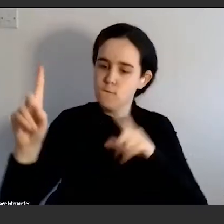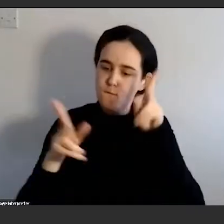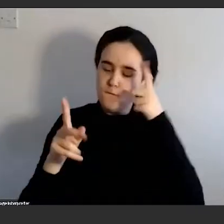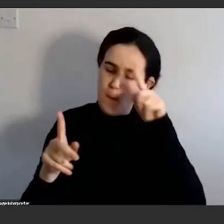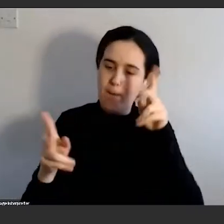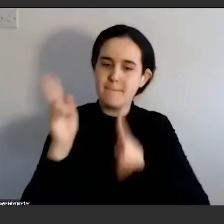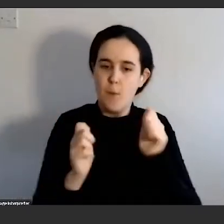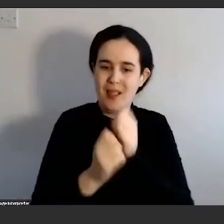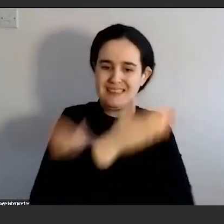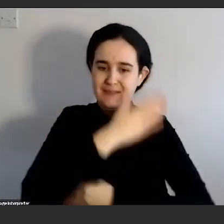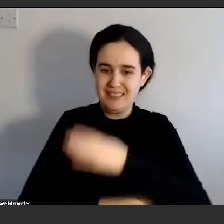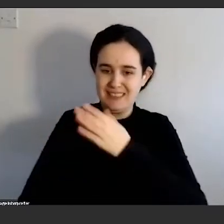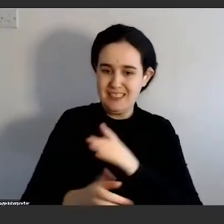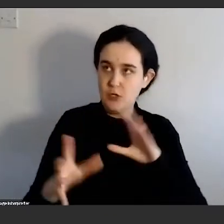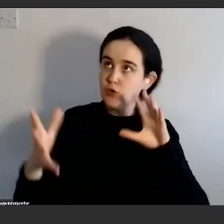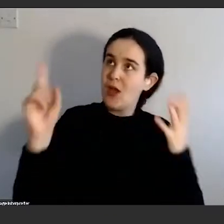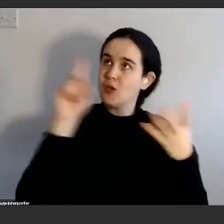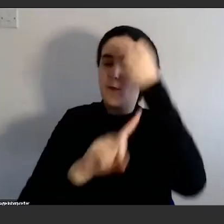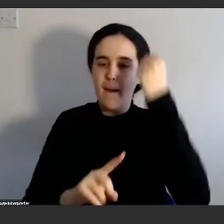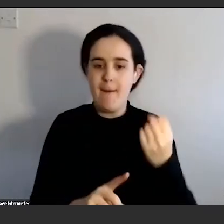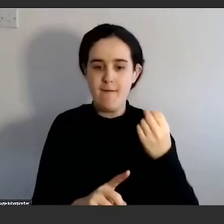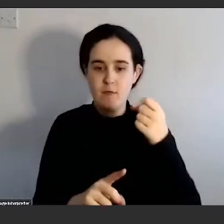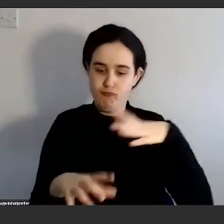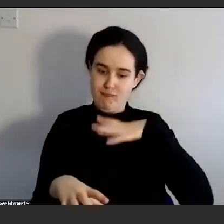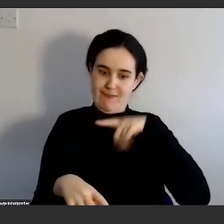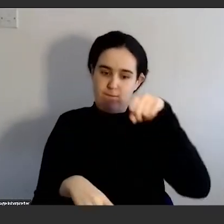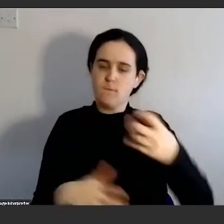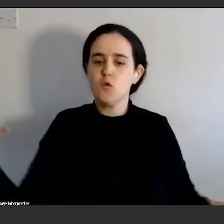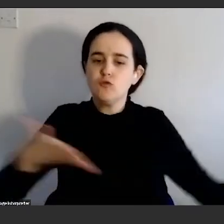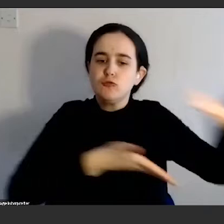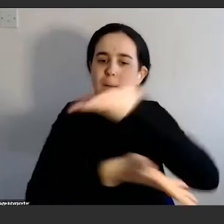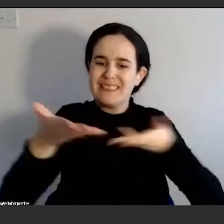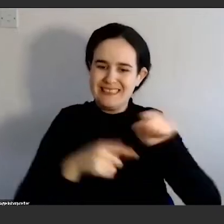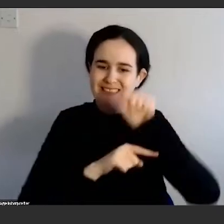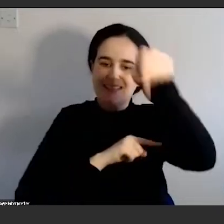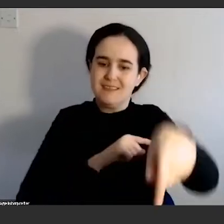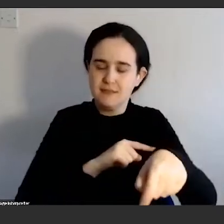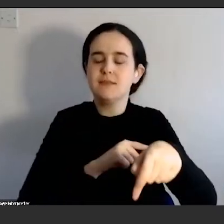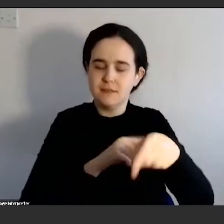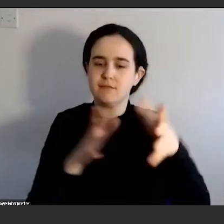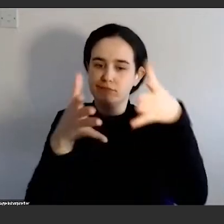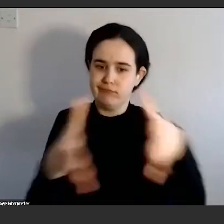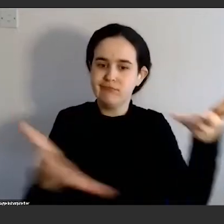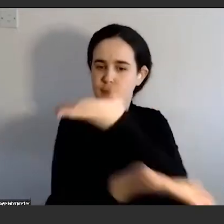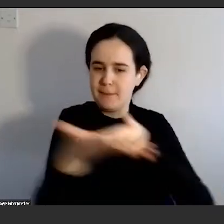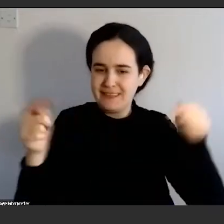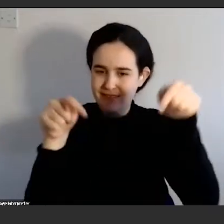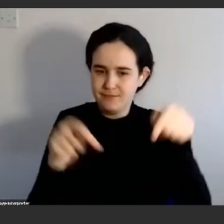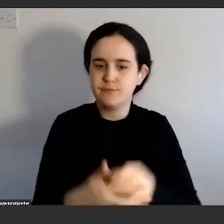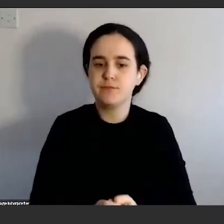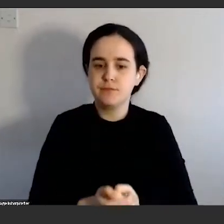all in the run-up to the summit. Together, we can bring about real change for persons with